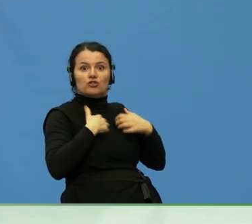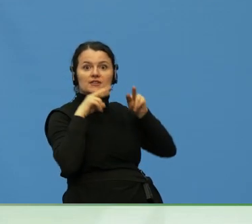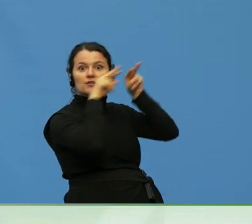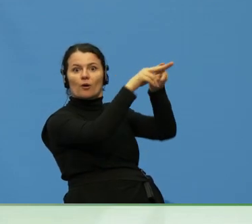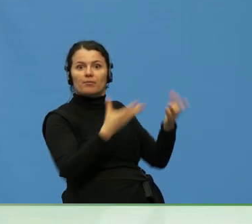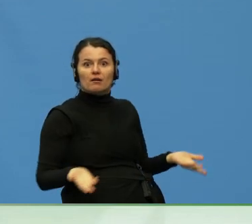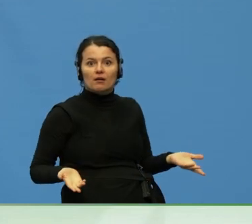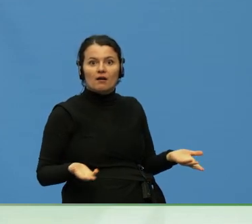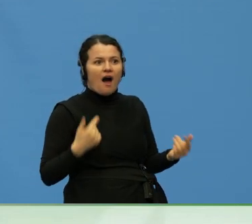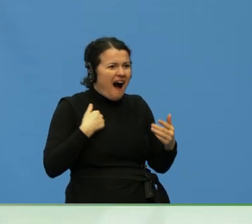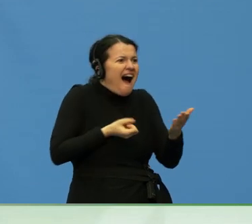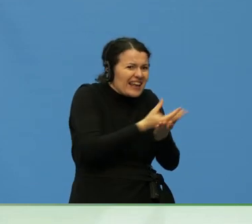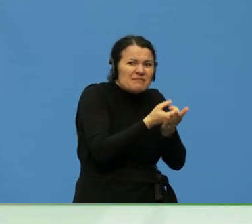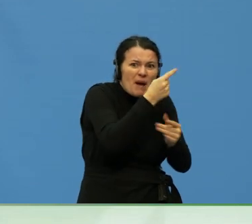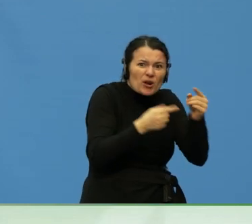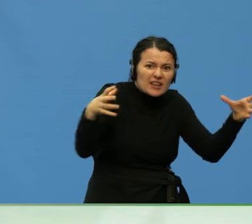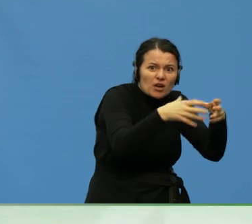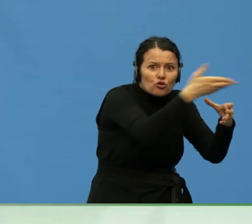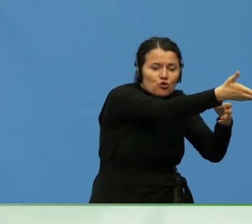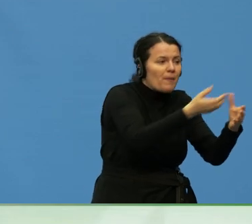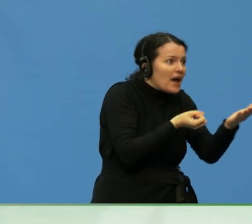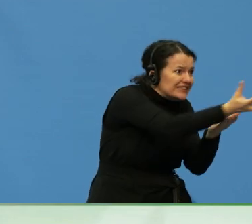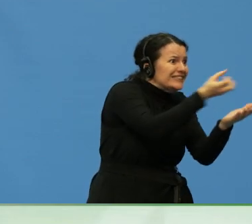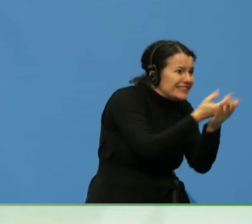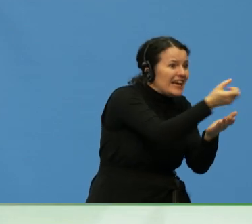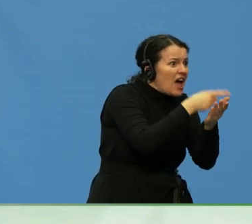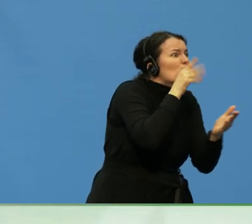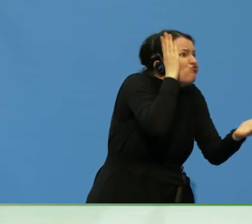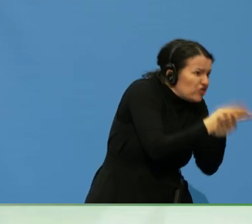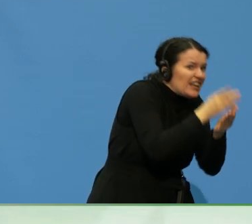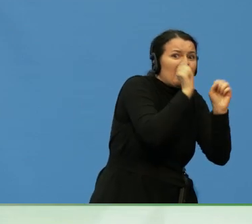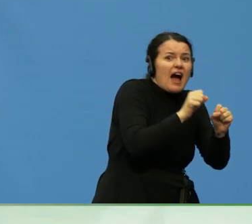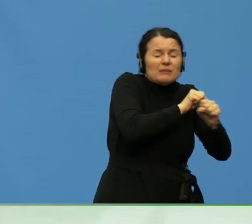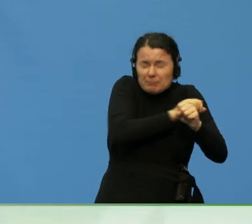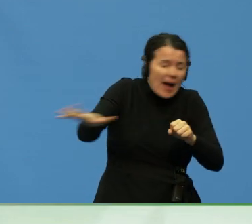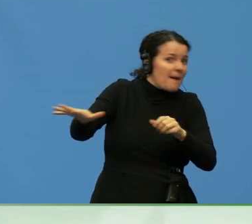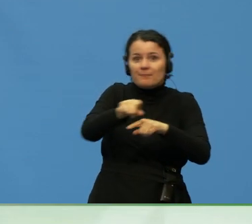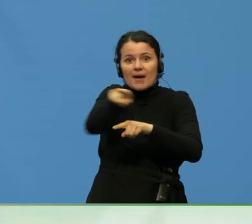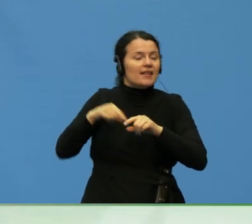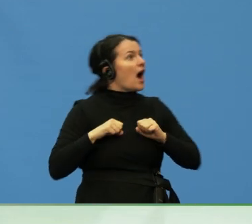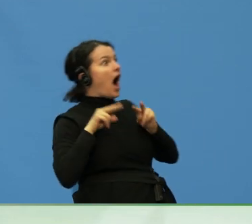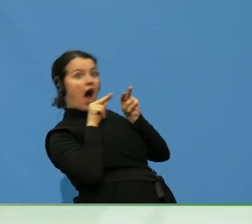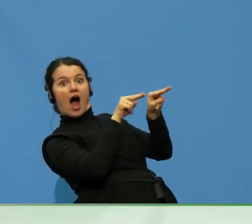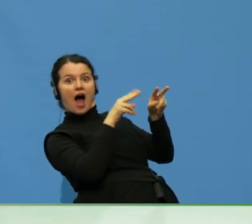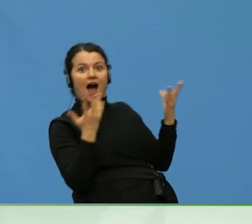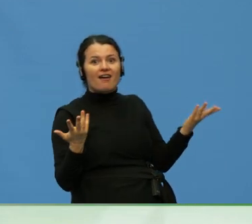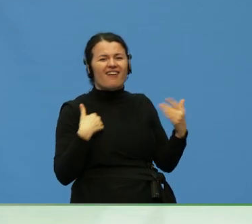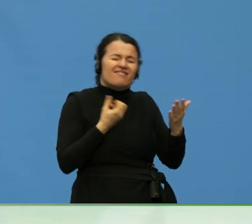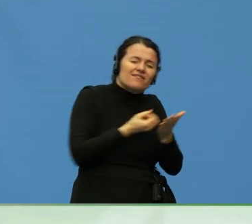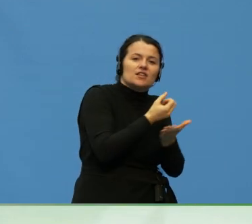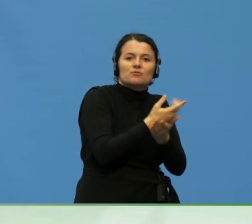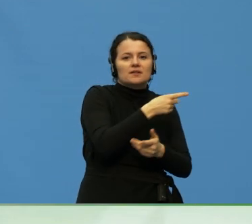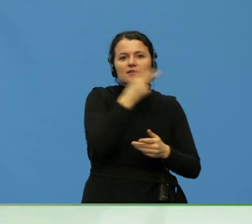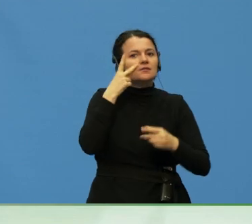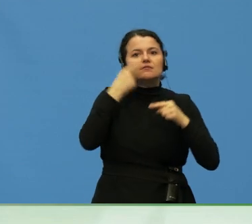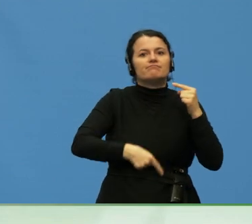my political party to kind of jump on it. Like I said last night, one sentence in a platform. But I think if the disability